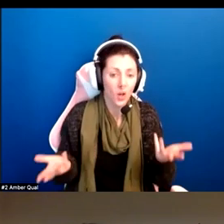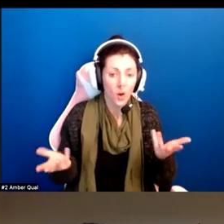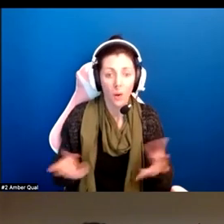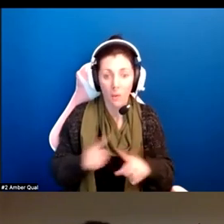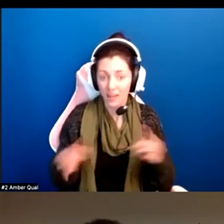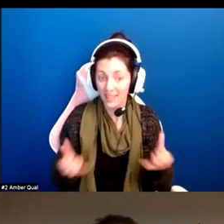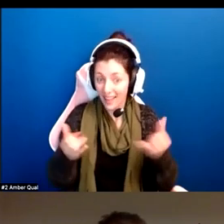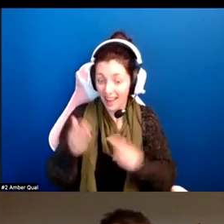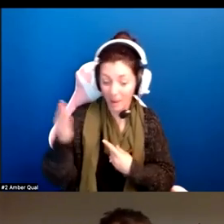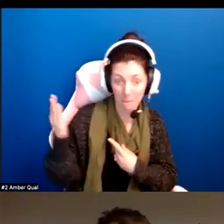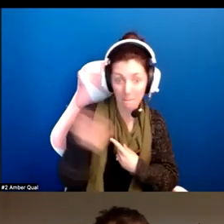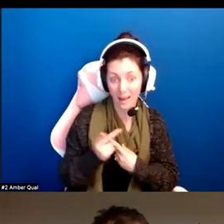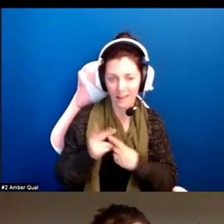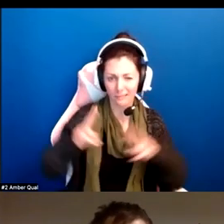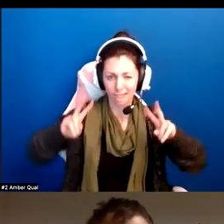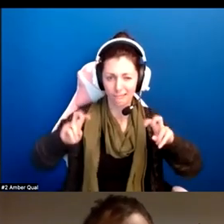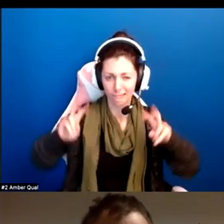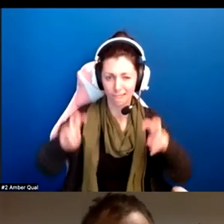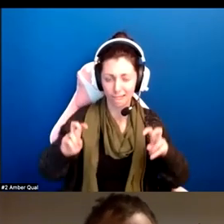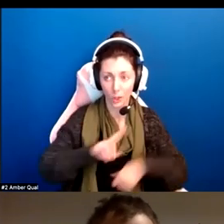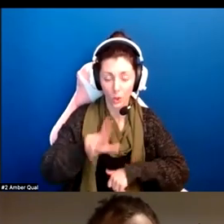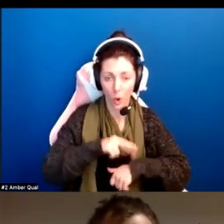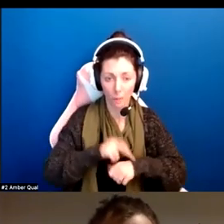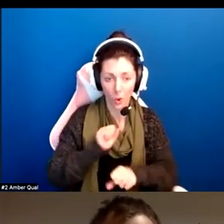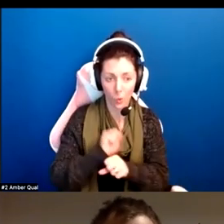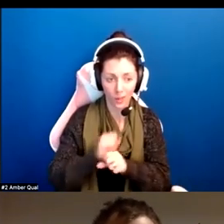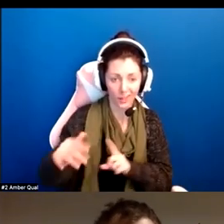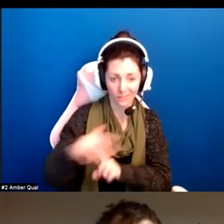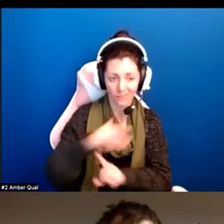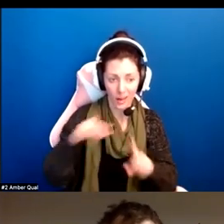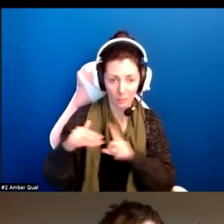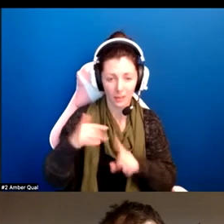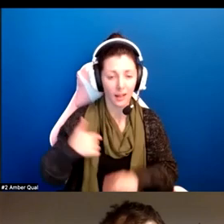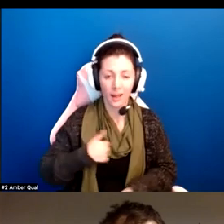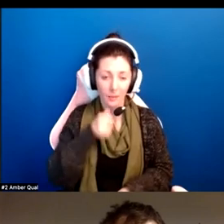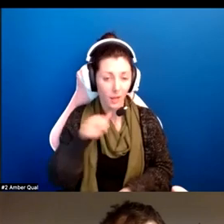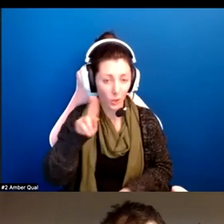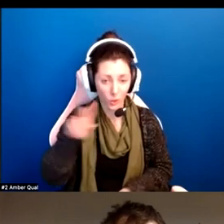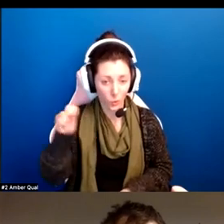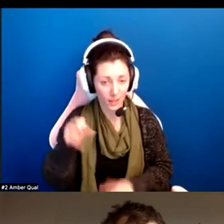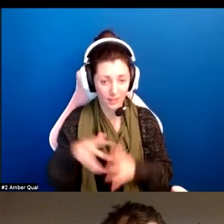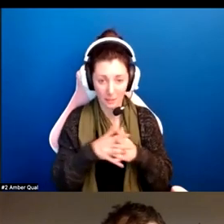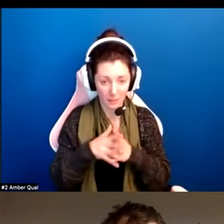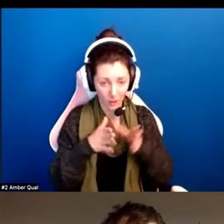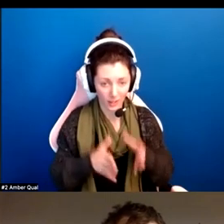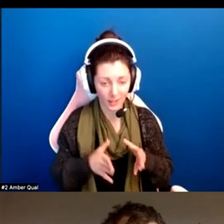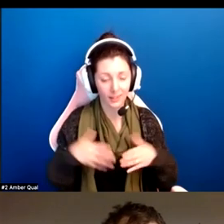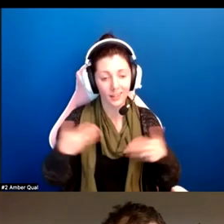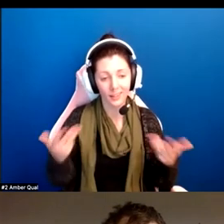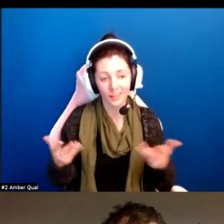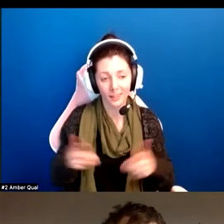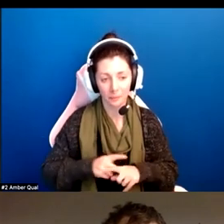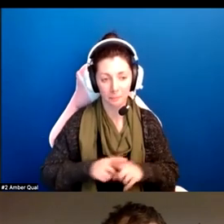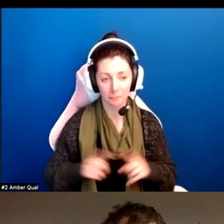or really to a normal working environment as a contractor, but or a freelancer, but